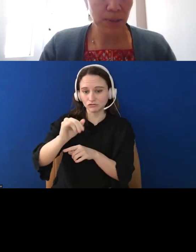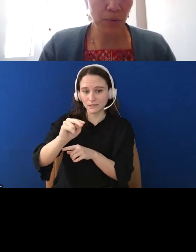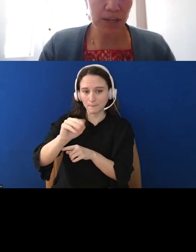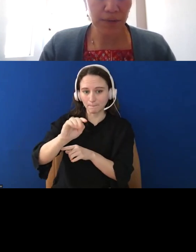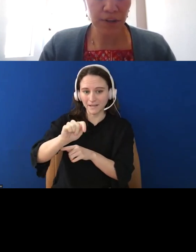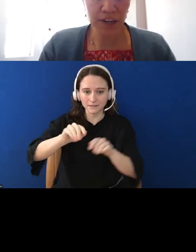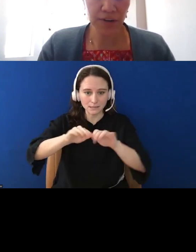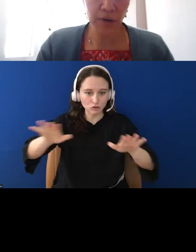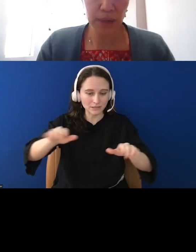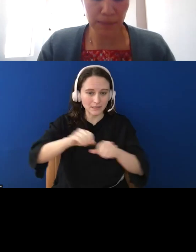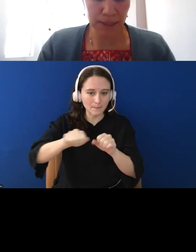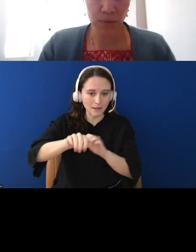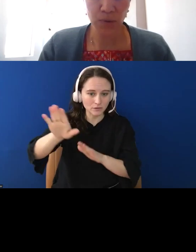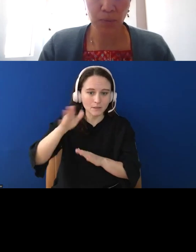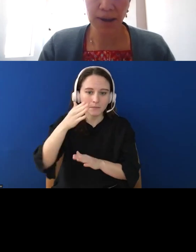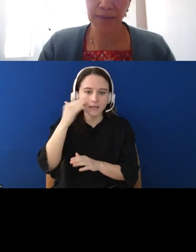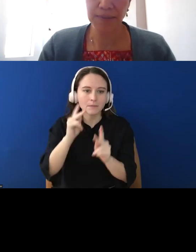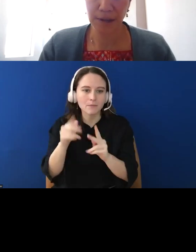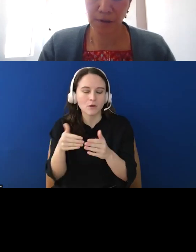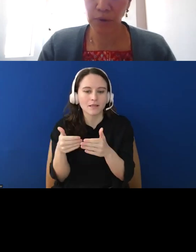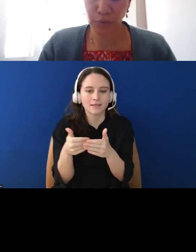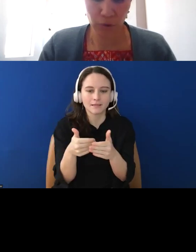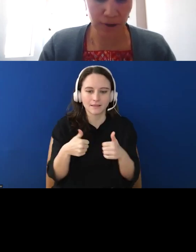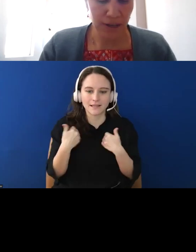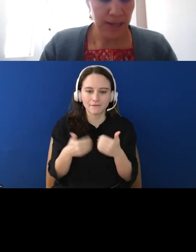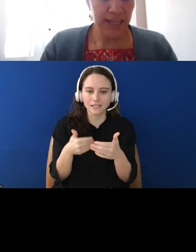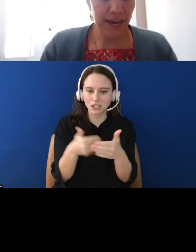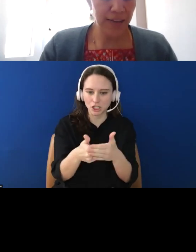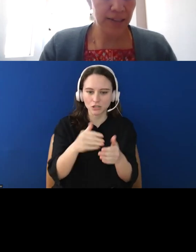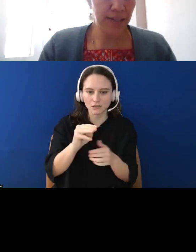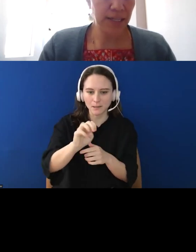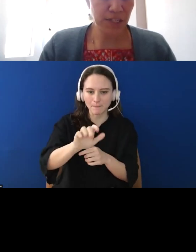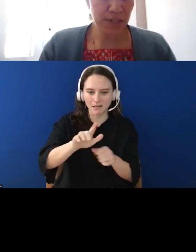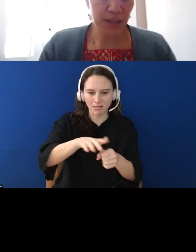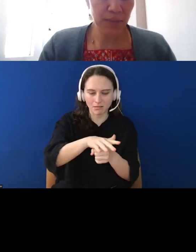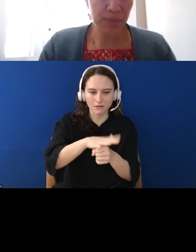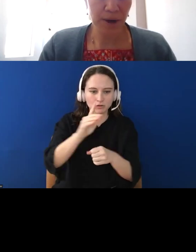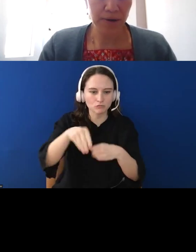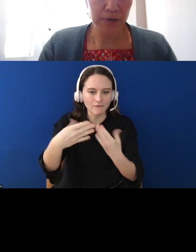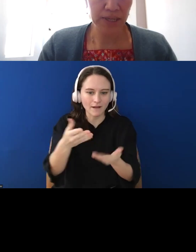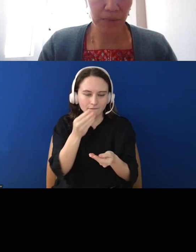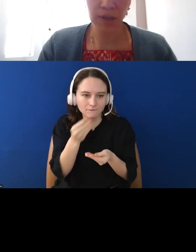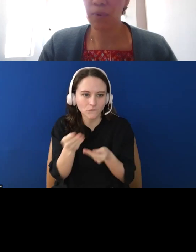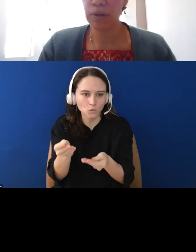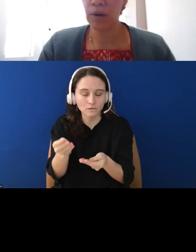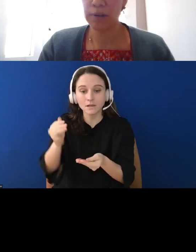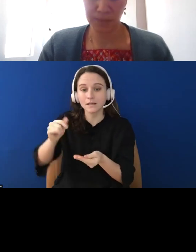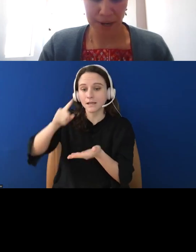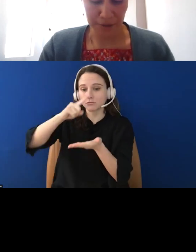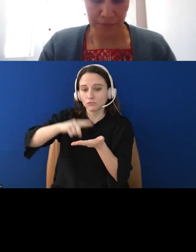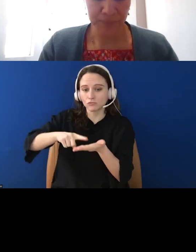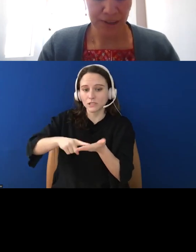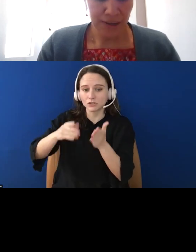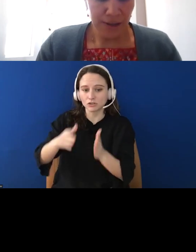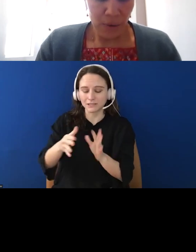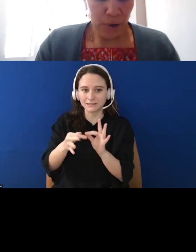the people lived near their milpas to supply themselves with food. He added that the K'iche settlements pattern resembled the body of a